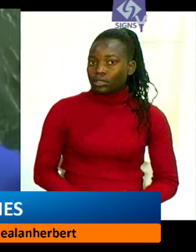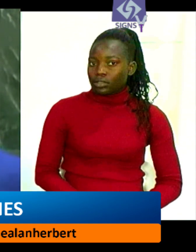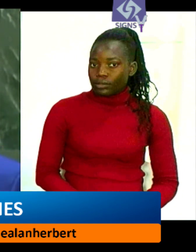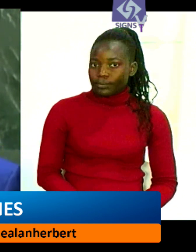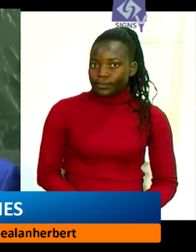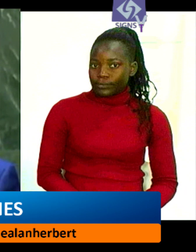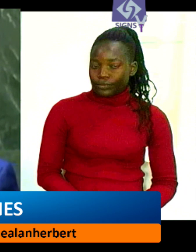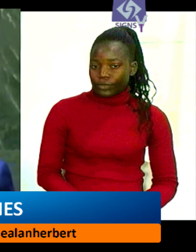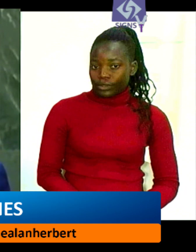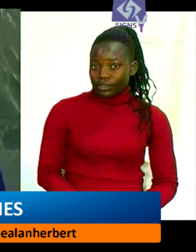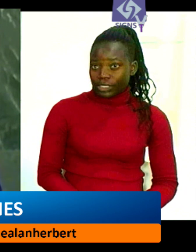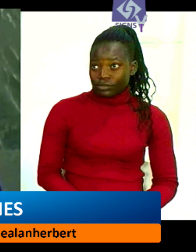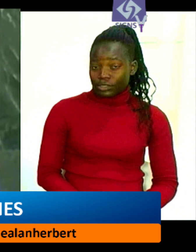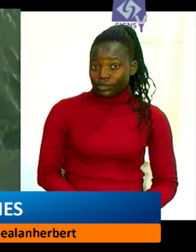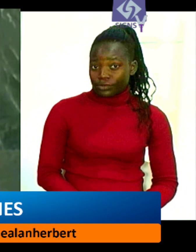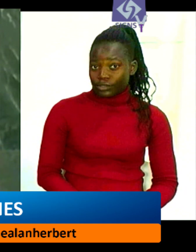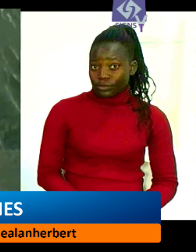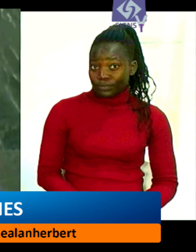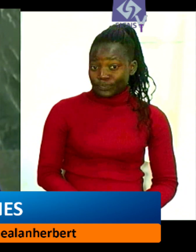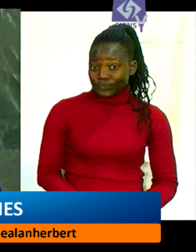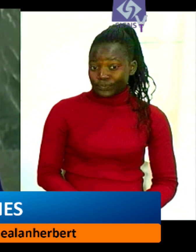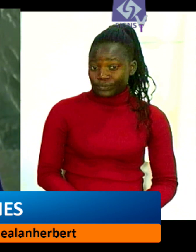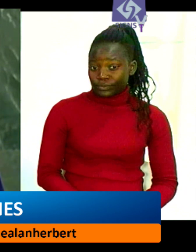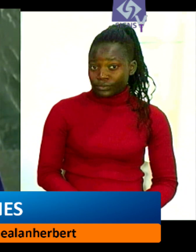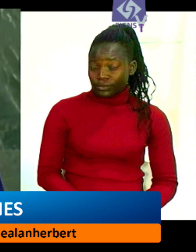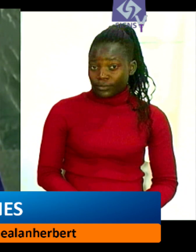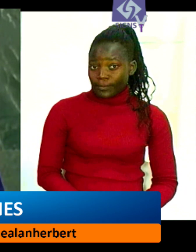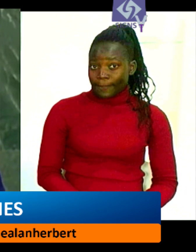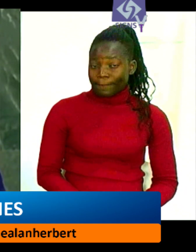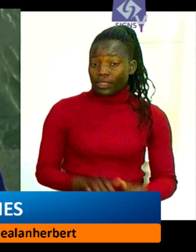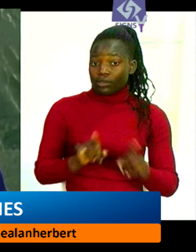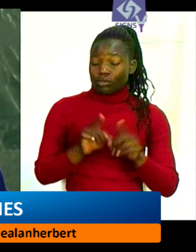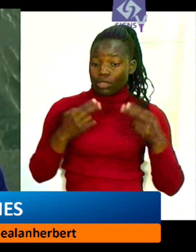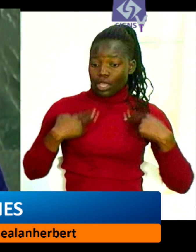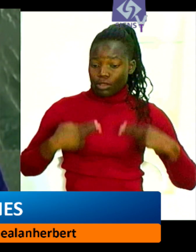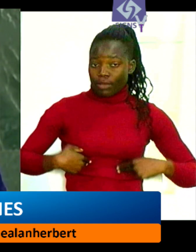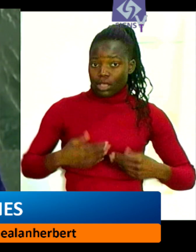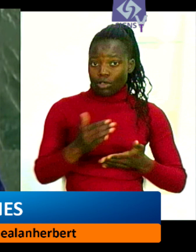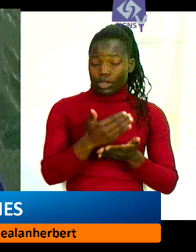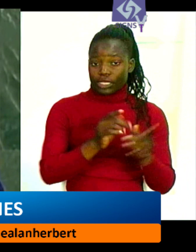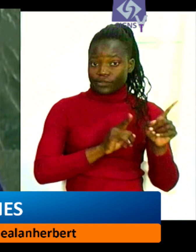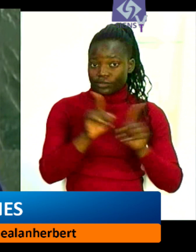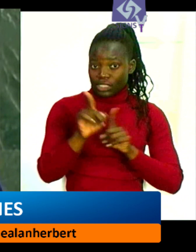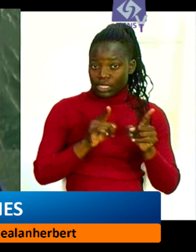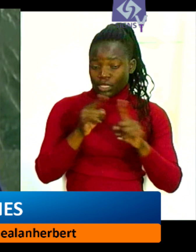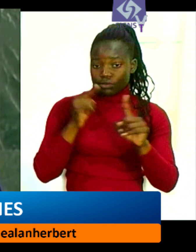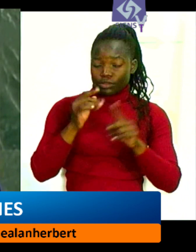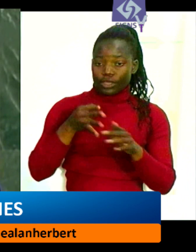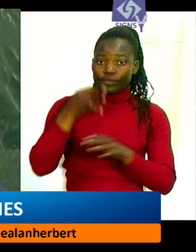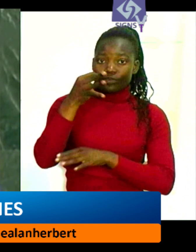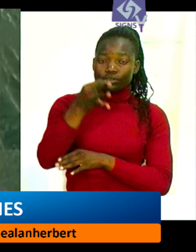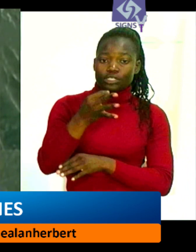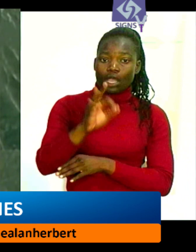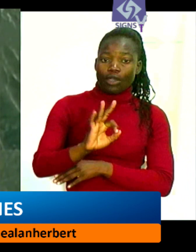that undermines and cannibalizes the United Nations systems at the expense of progress in humanity's